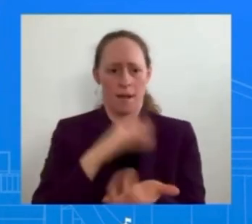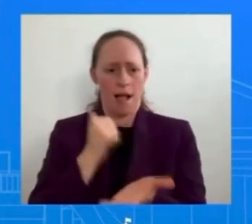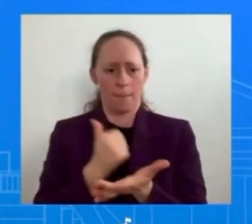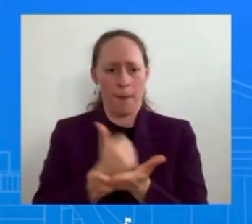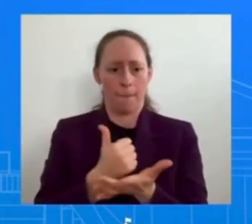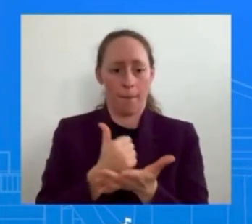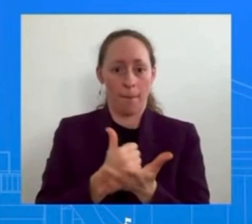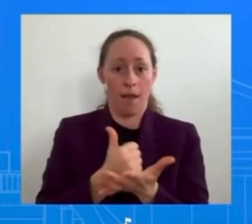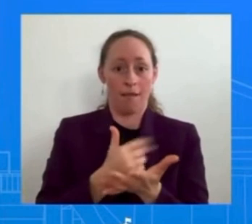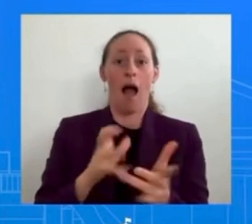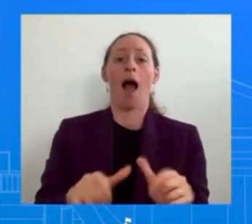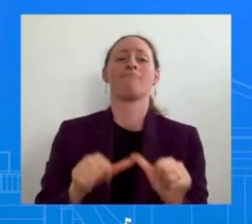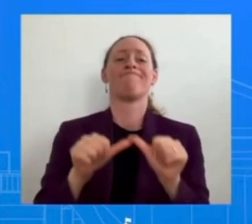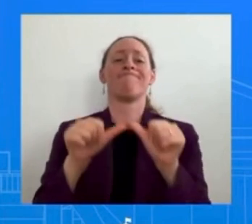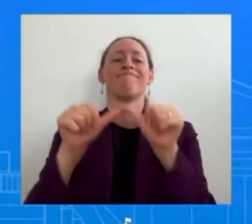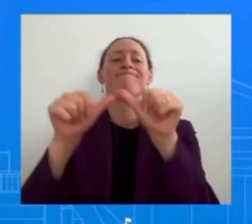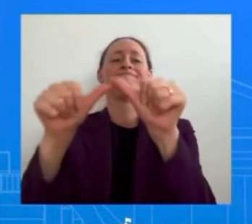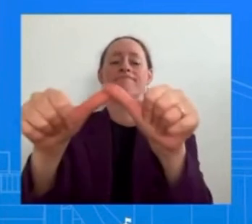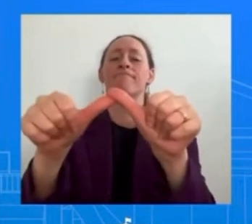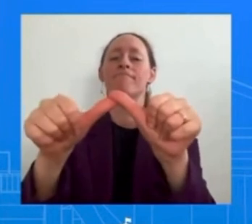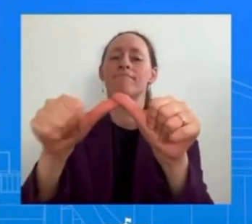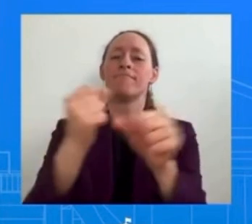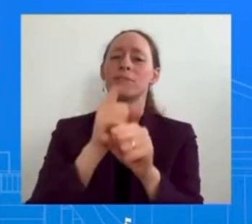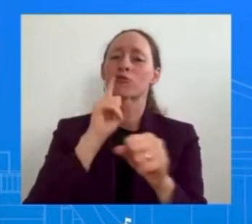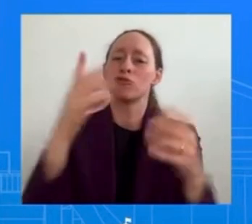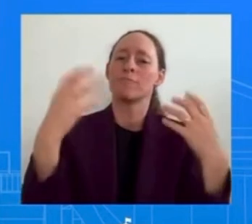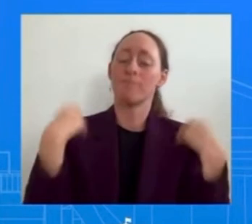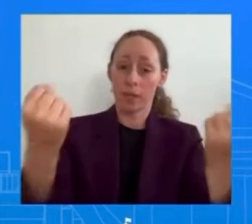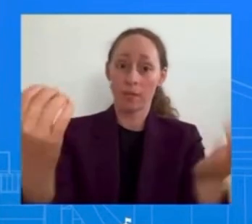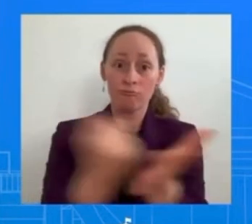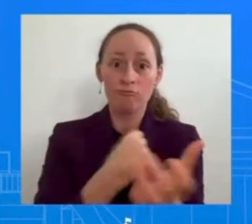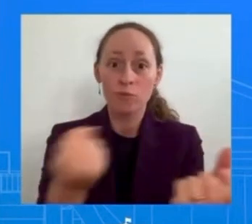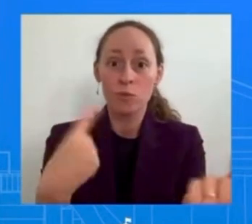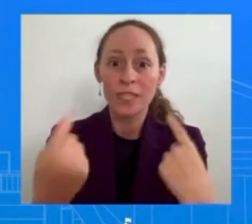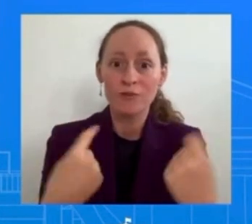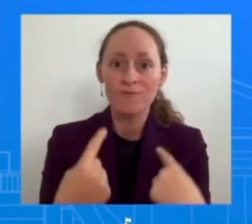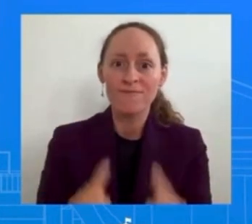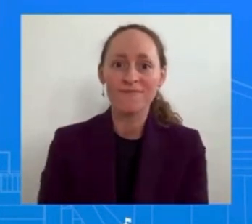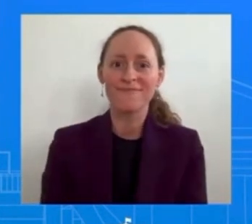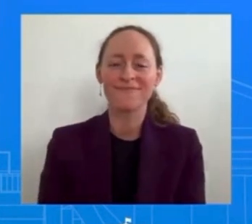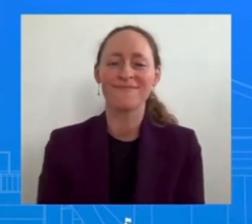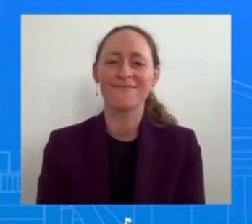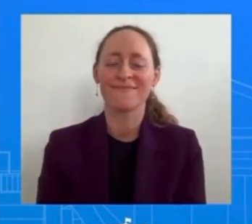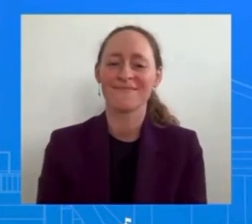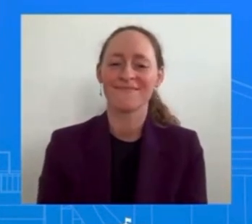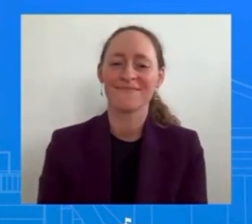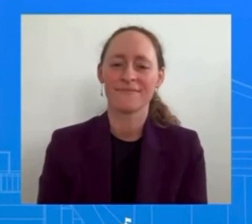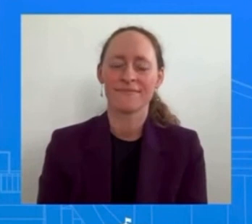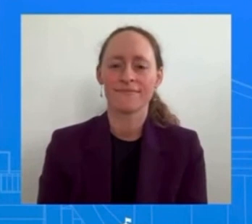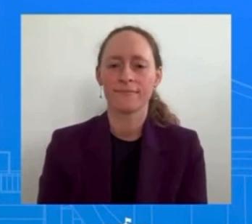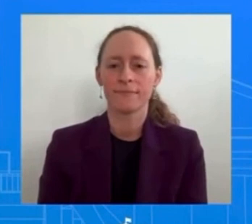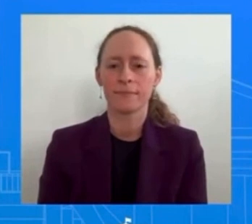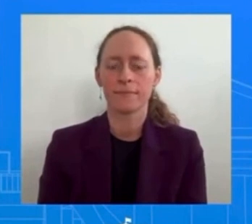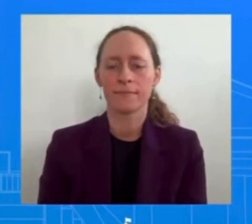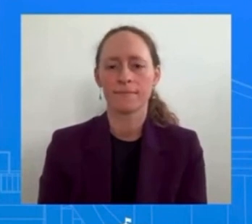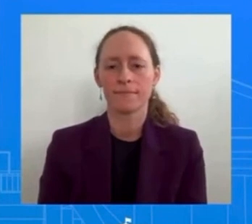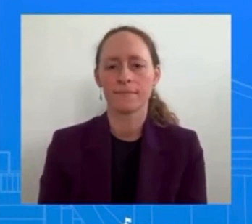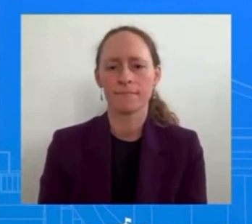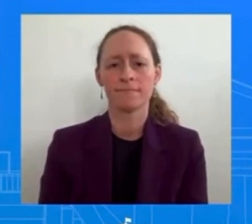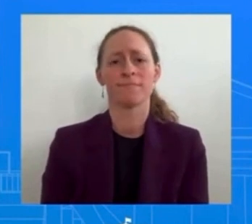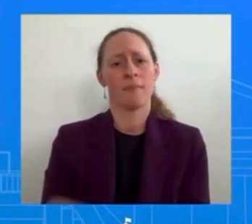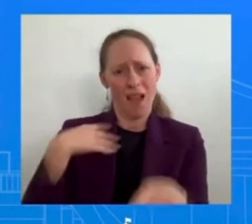questions. Thanks, Administrator Criswell. I heard everything you said about all the resources that are being brought to bear,